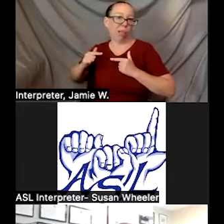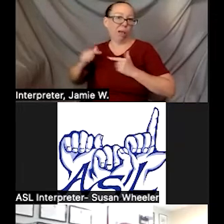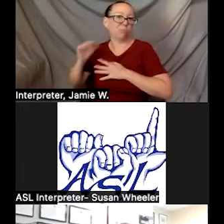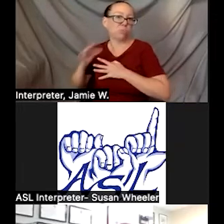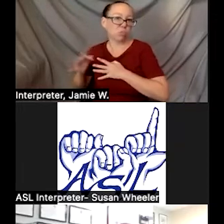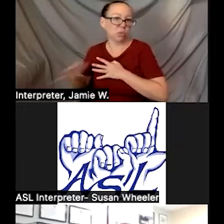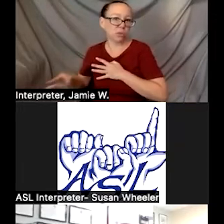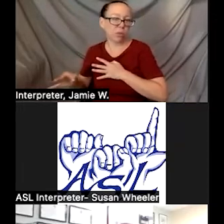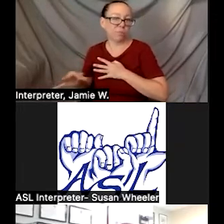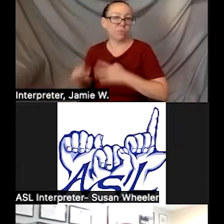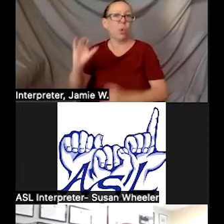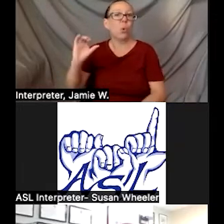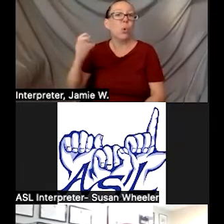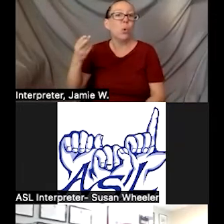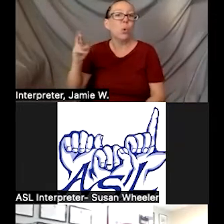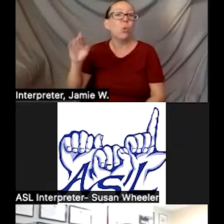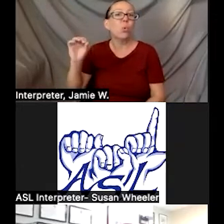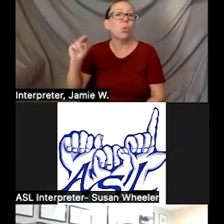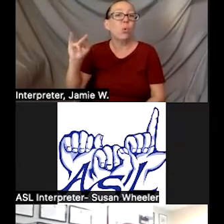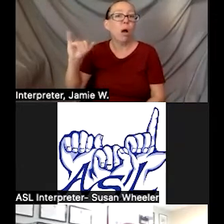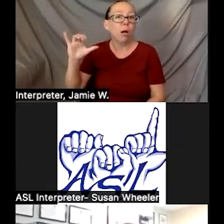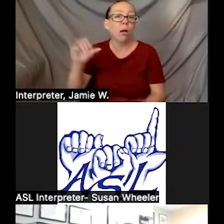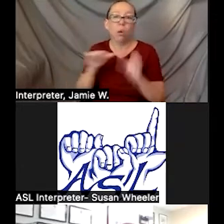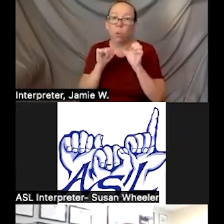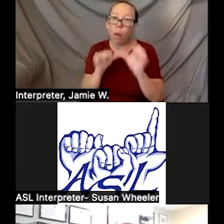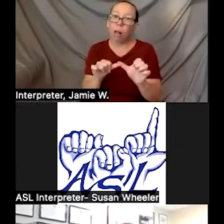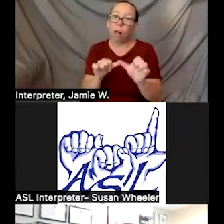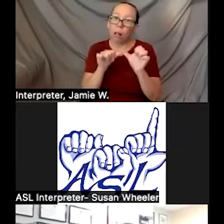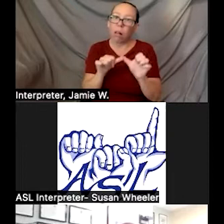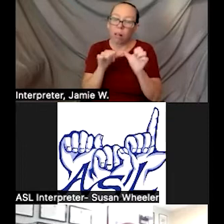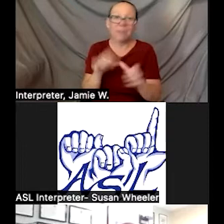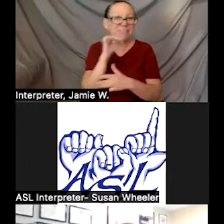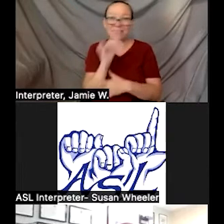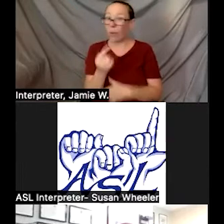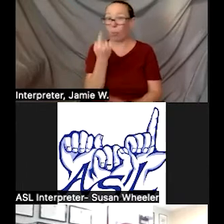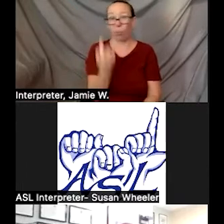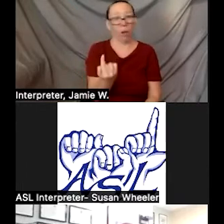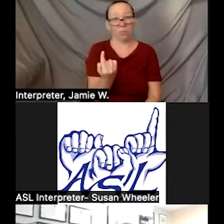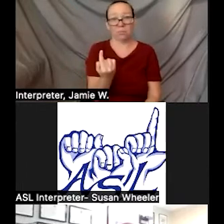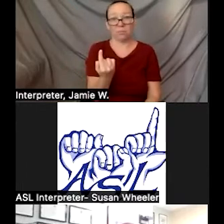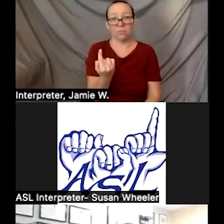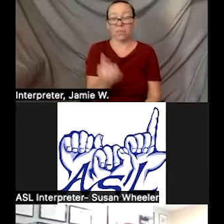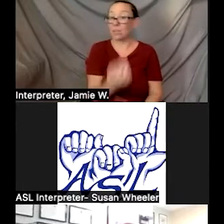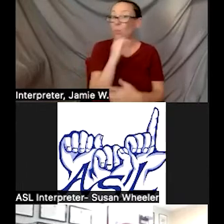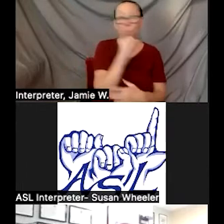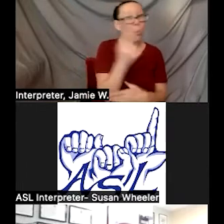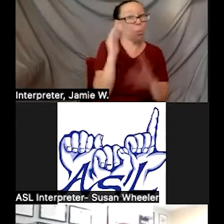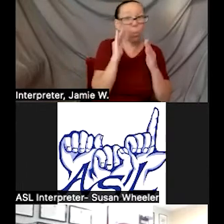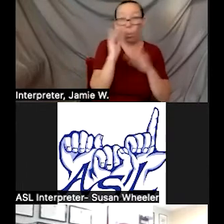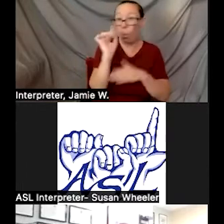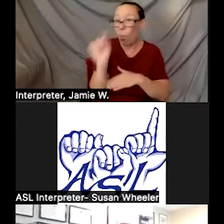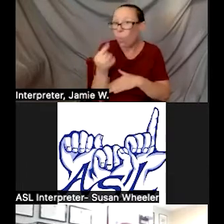said, part of the problem is it's oftentimes that it's not just one. You're not just in one community, but these